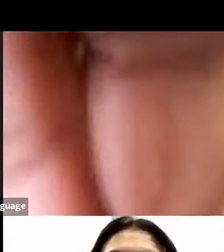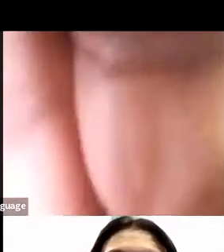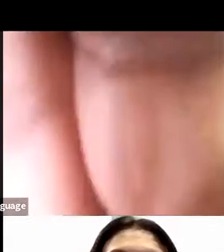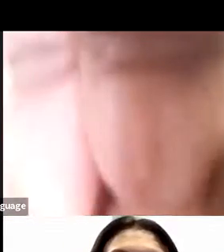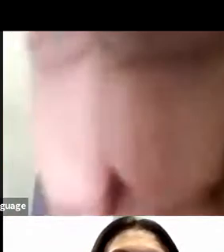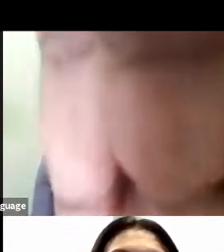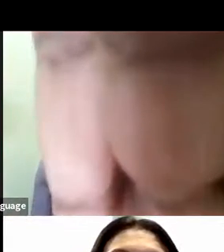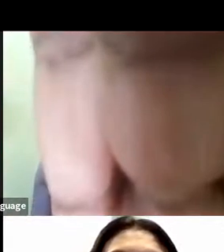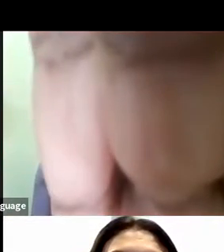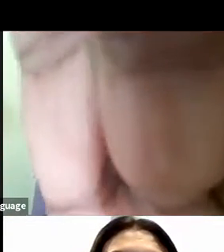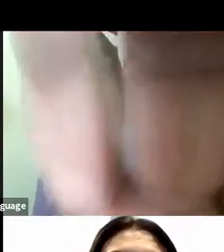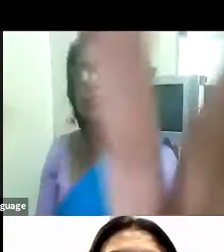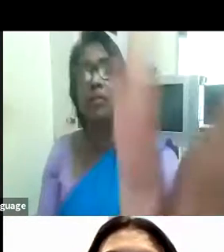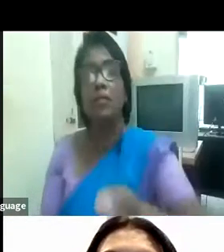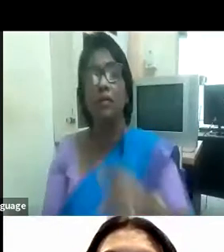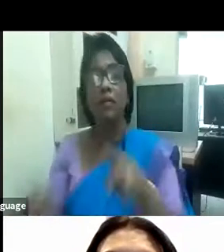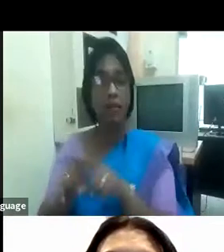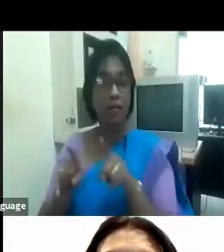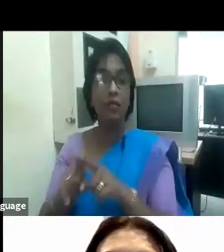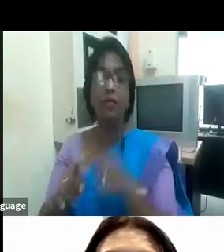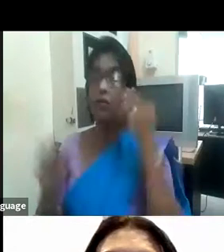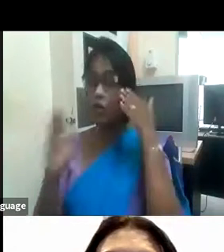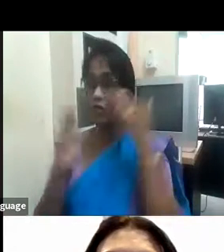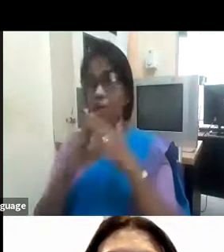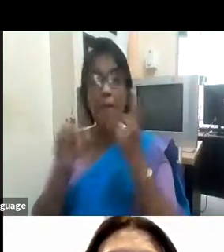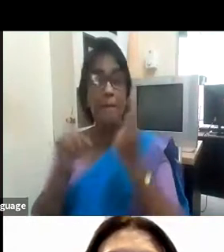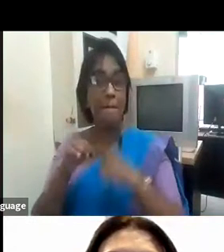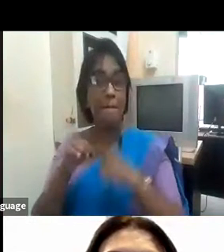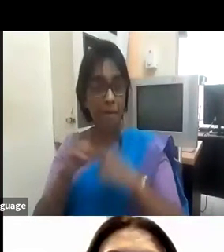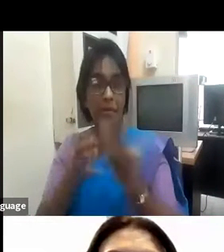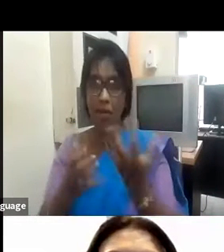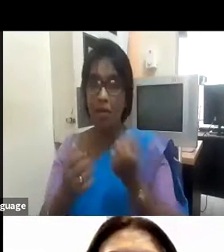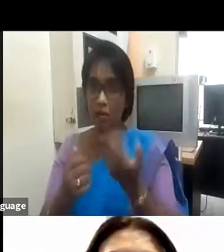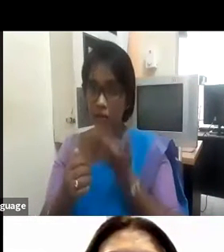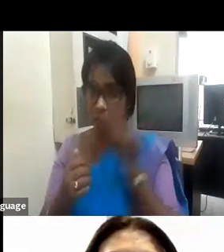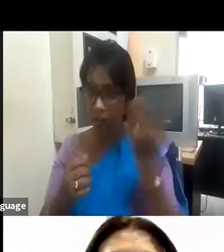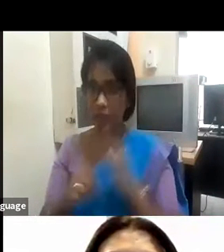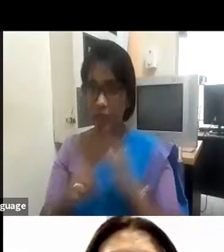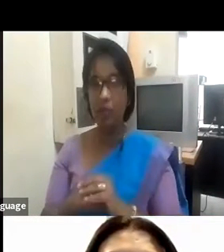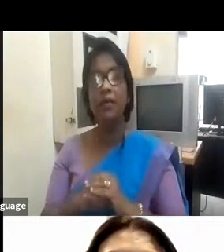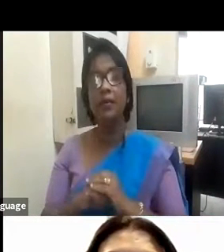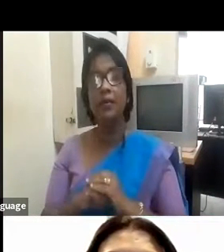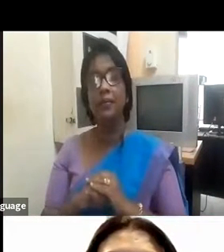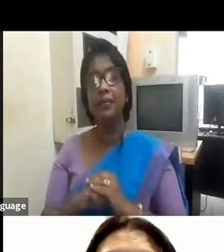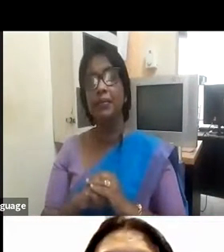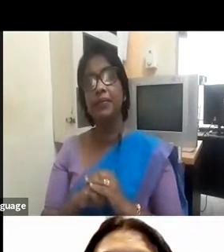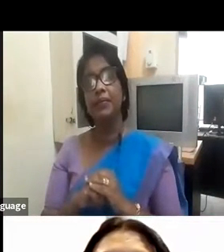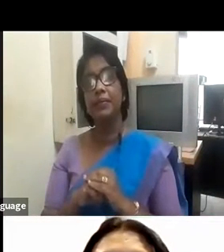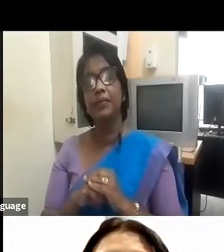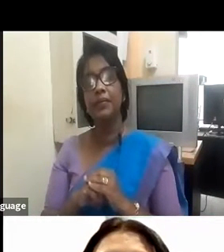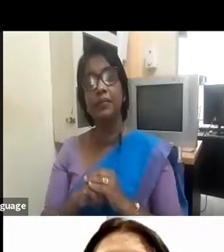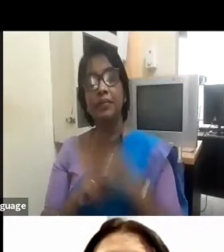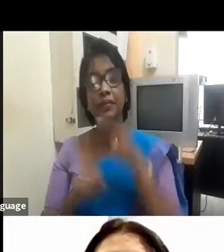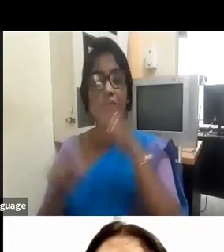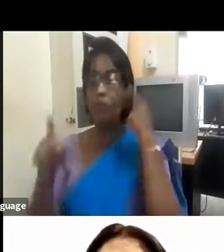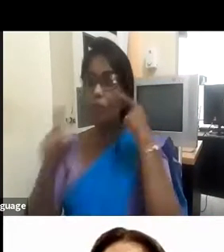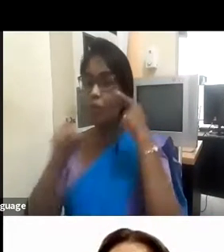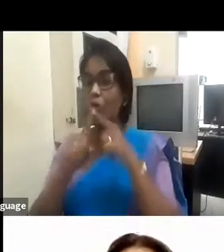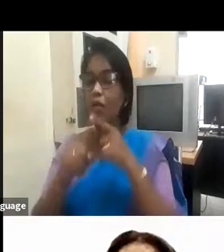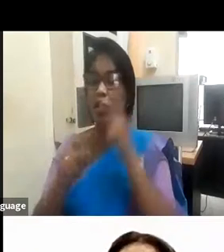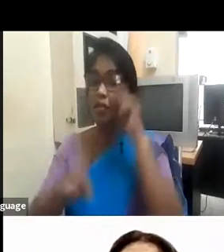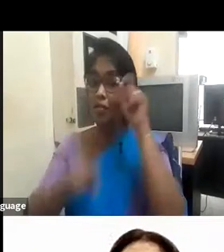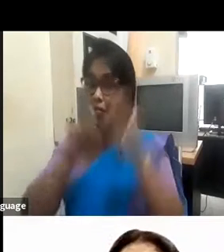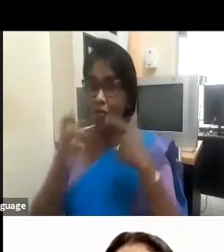Walter on this entire question about brain drain. Especially during